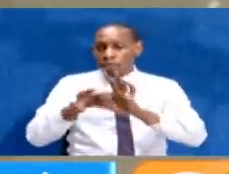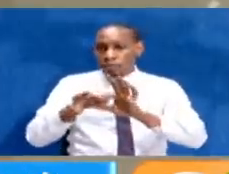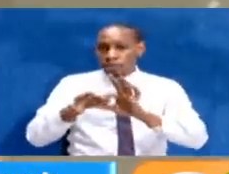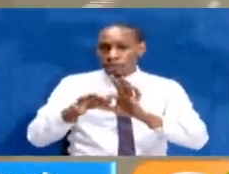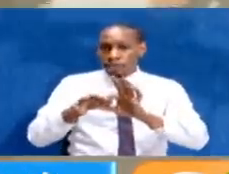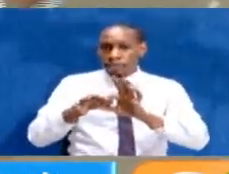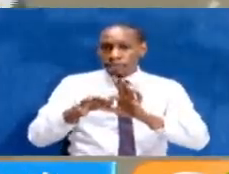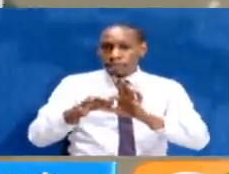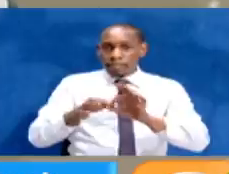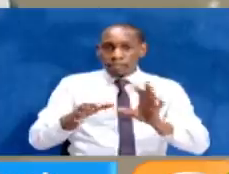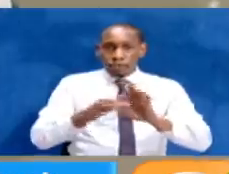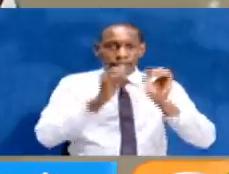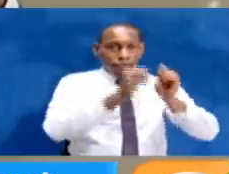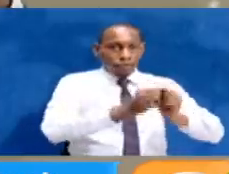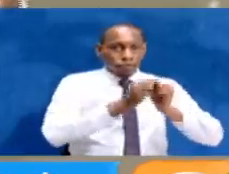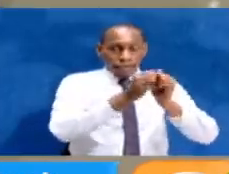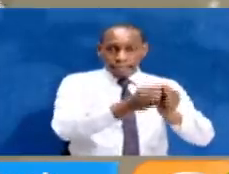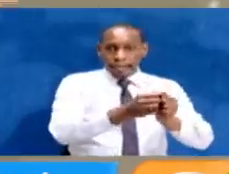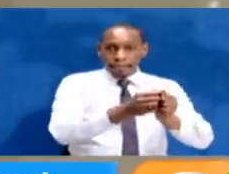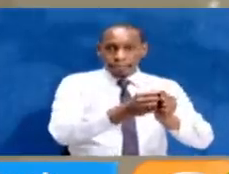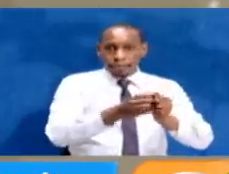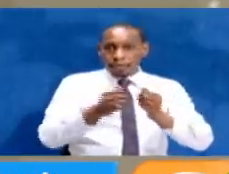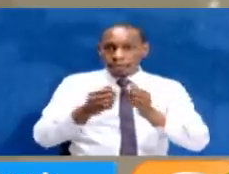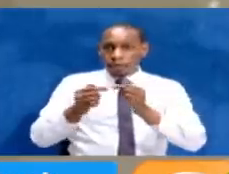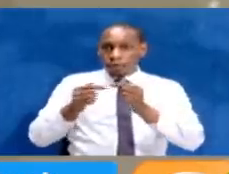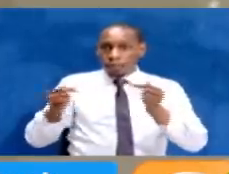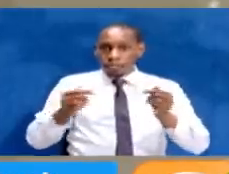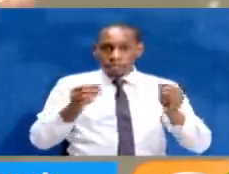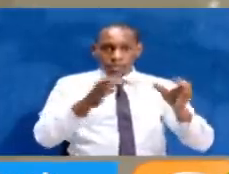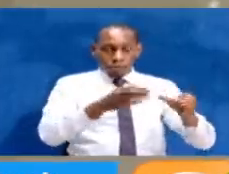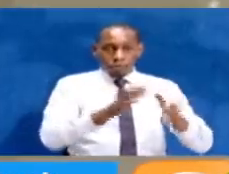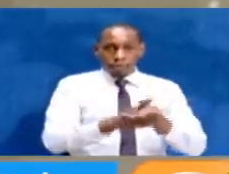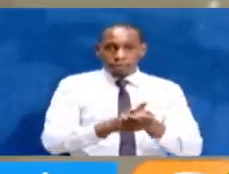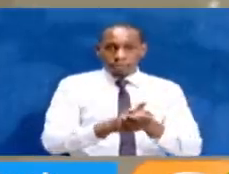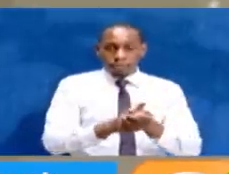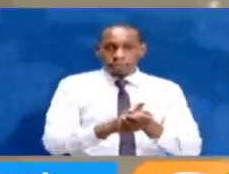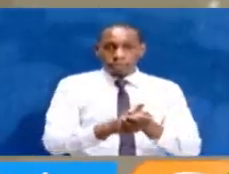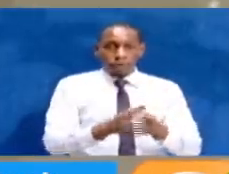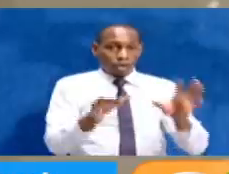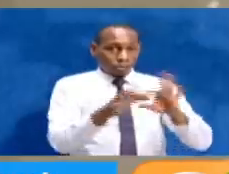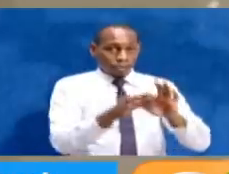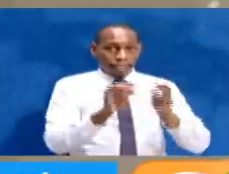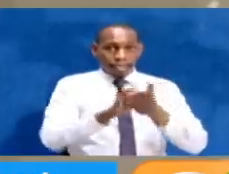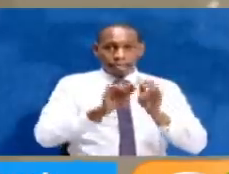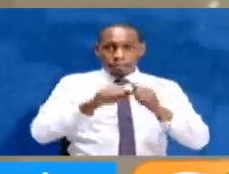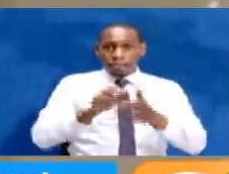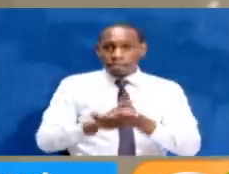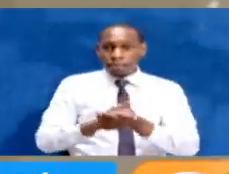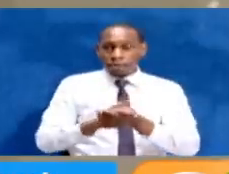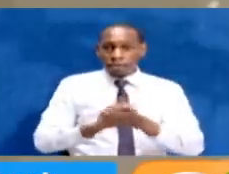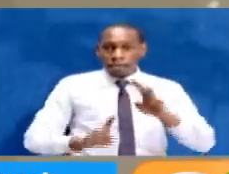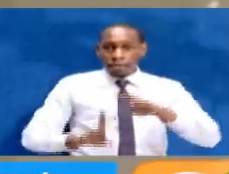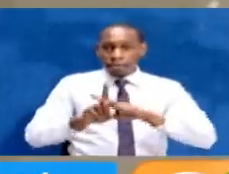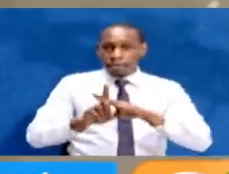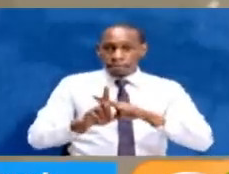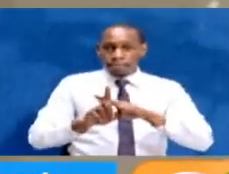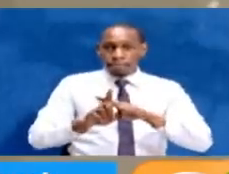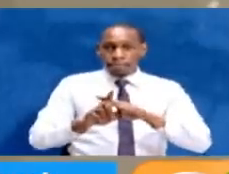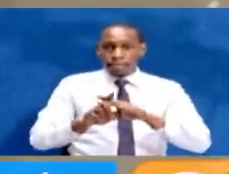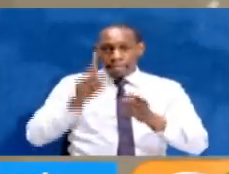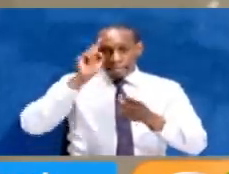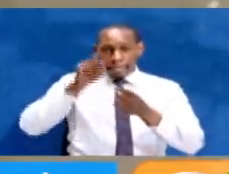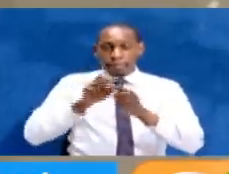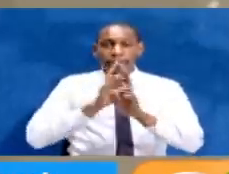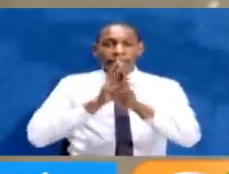coalition, but they run together as opposing camps, friendly fire of sorts, so that you trigger a certain desired